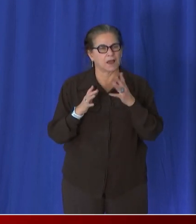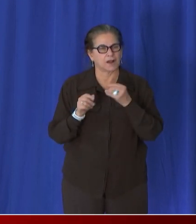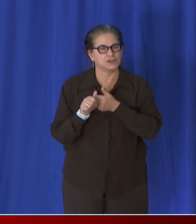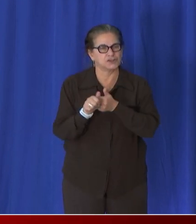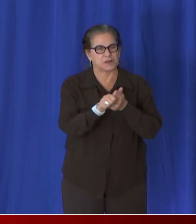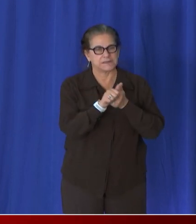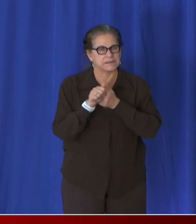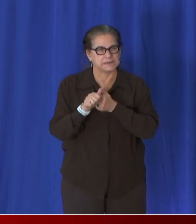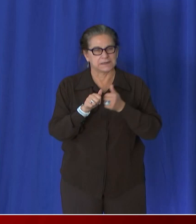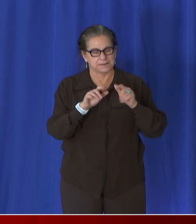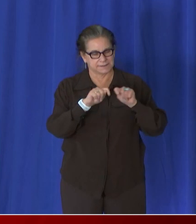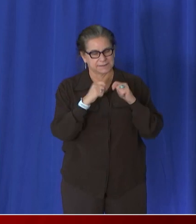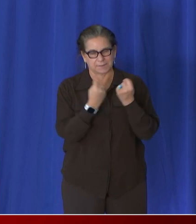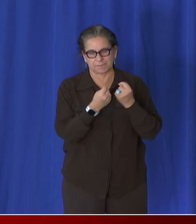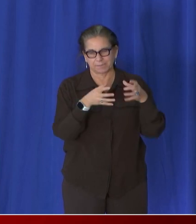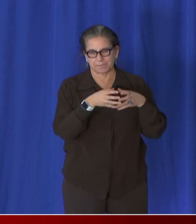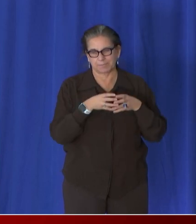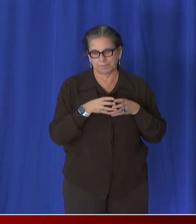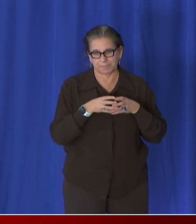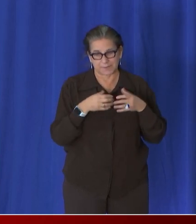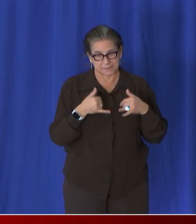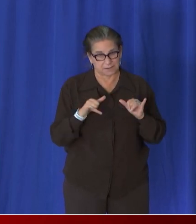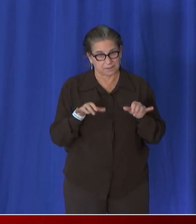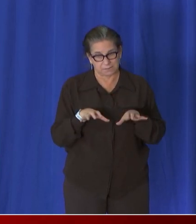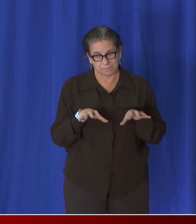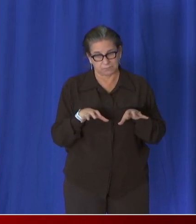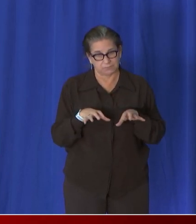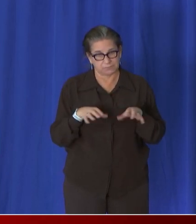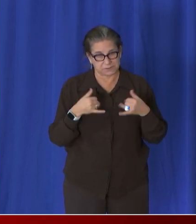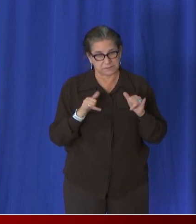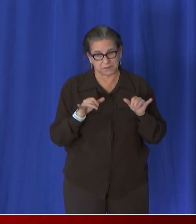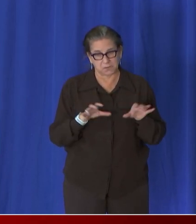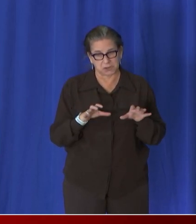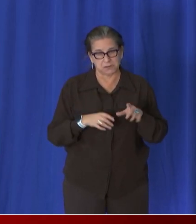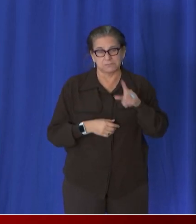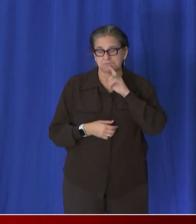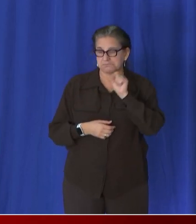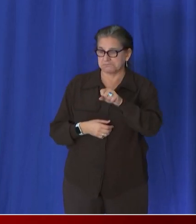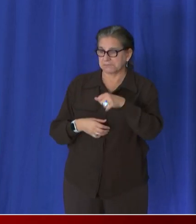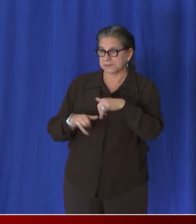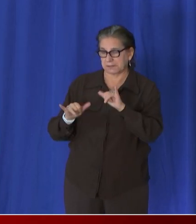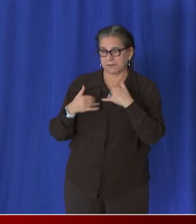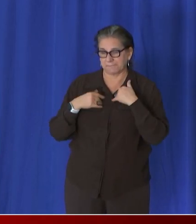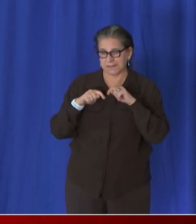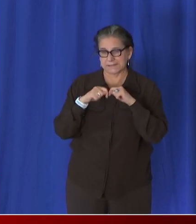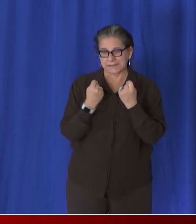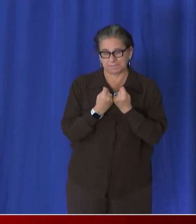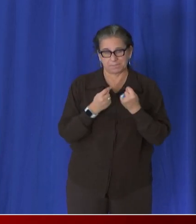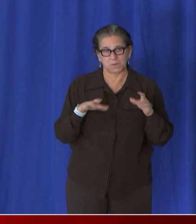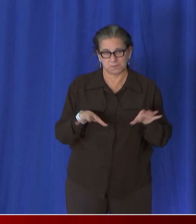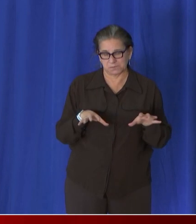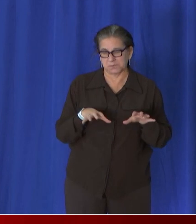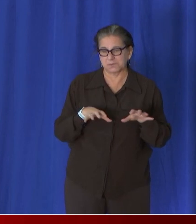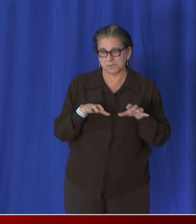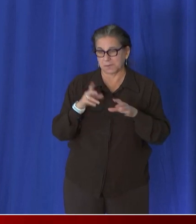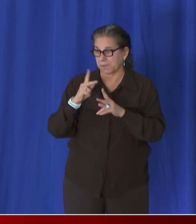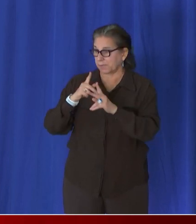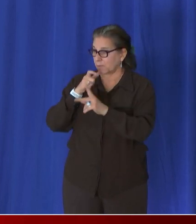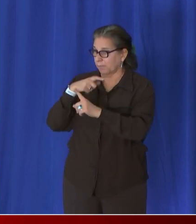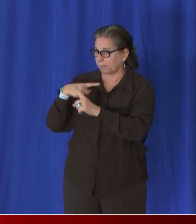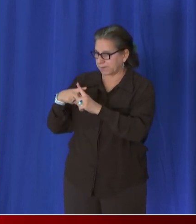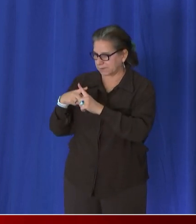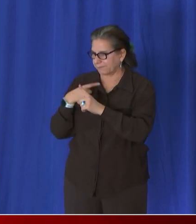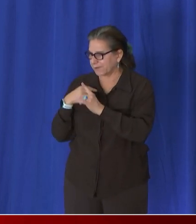for residents right now? Sure, it is working properly, and I think probably the genesis of your question was a report that somebody said they couldn't access